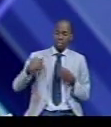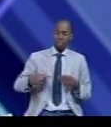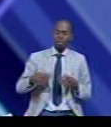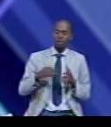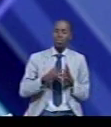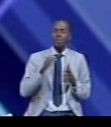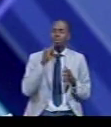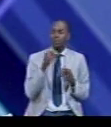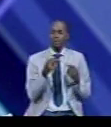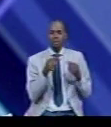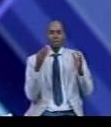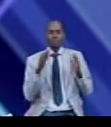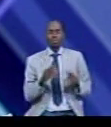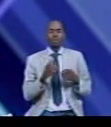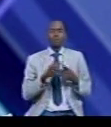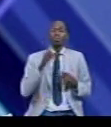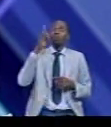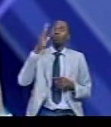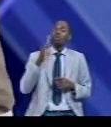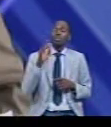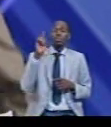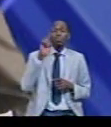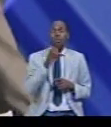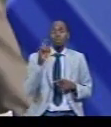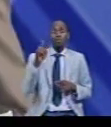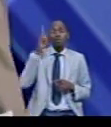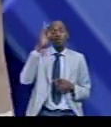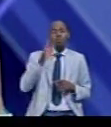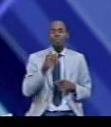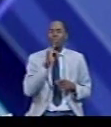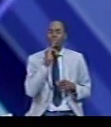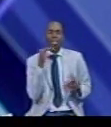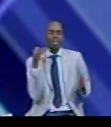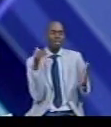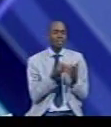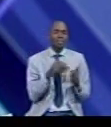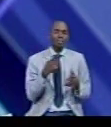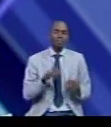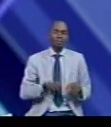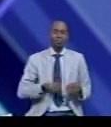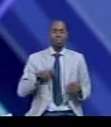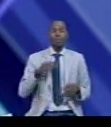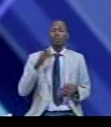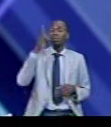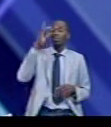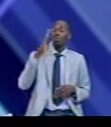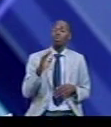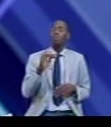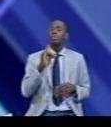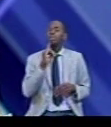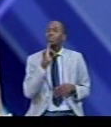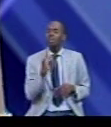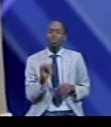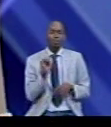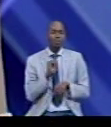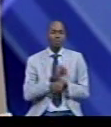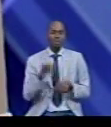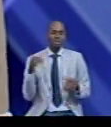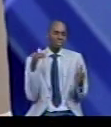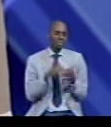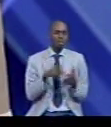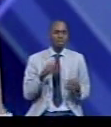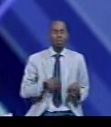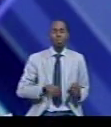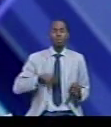Lord. Therefore, God is against the proud. God is working against the proud.